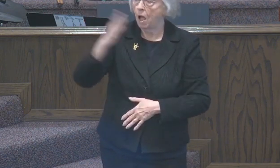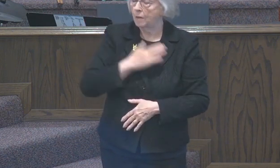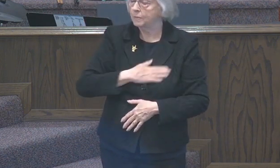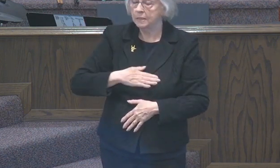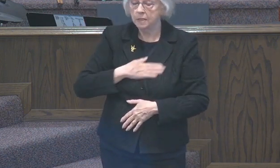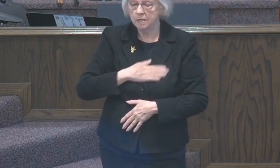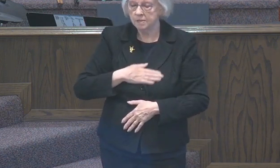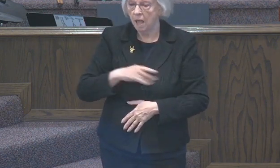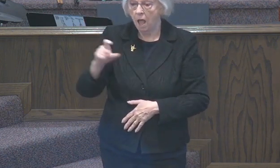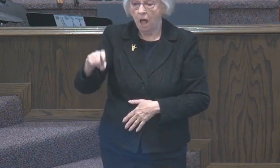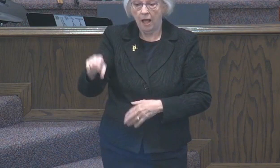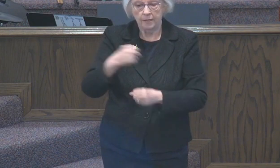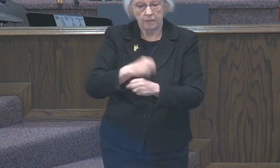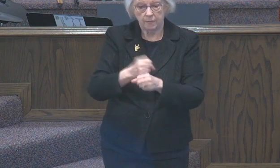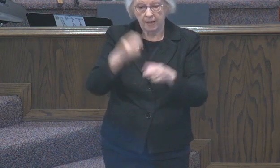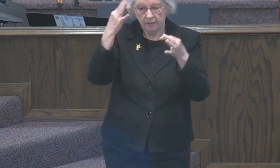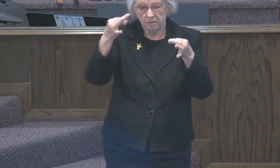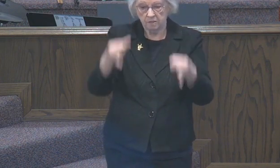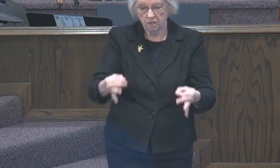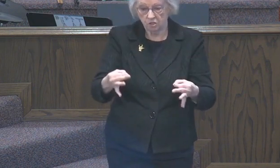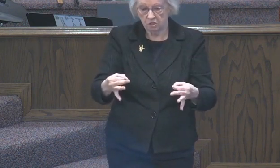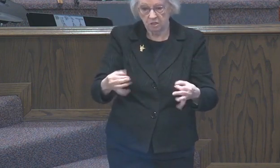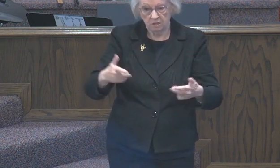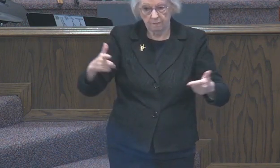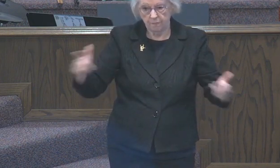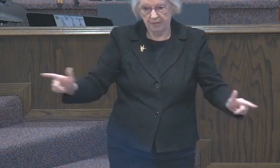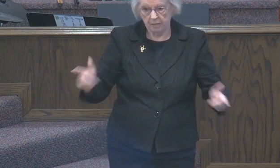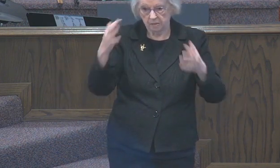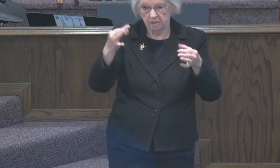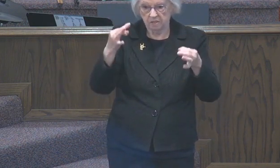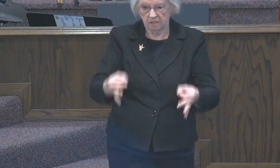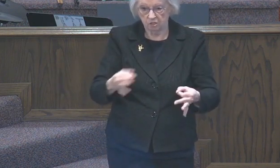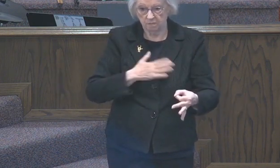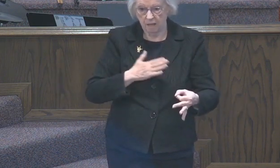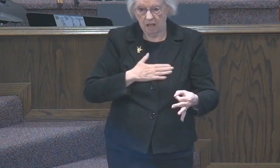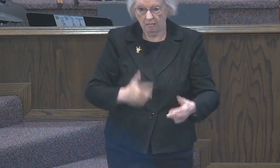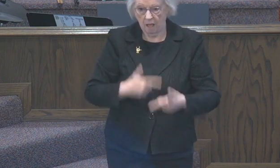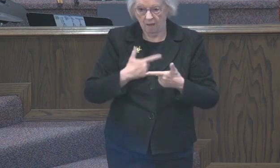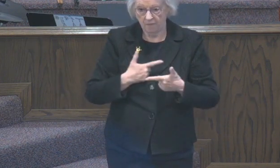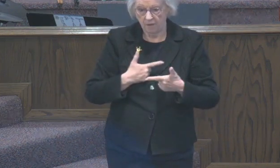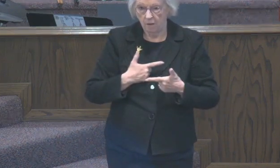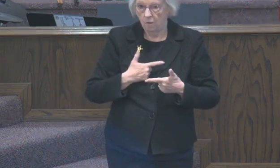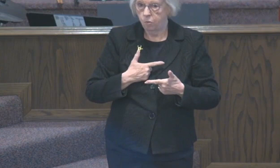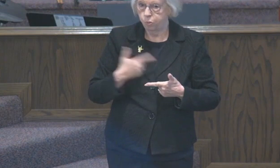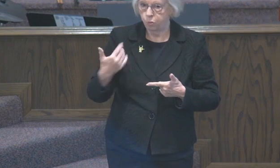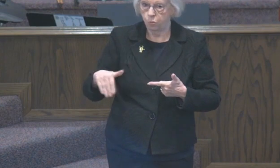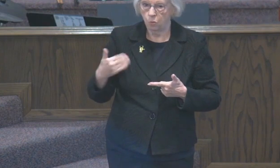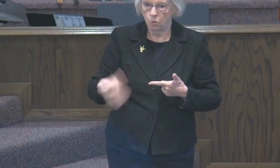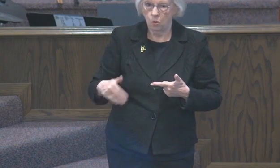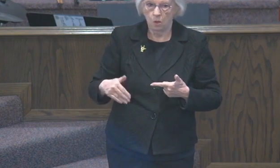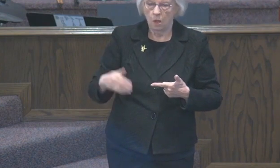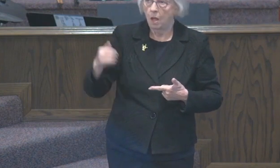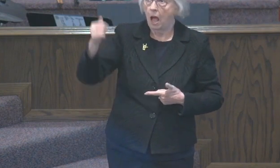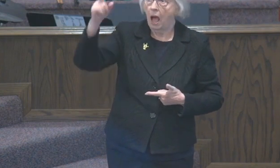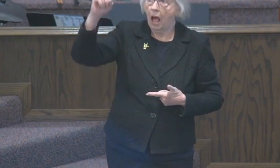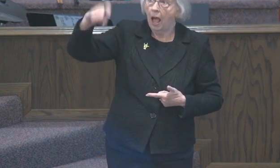And several of you have it. The quality of being able to grasp and comprehend